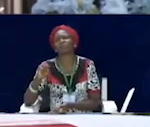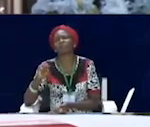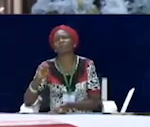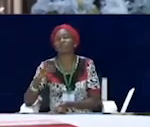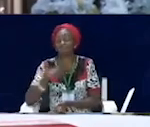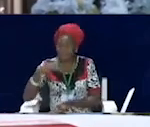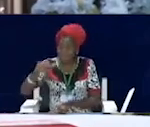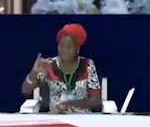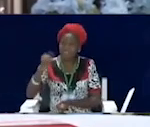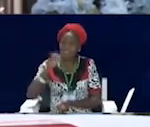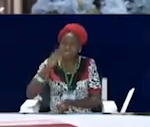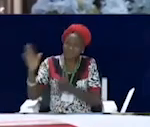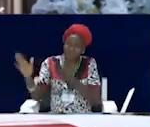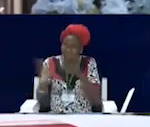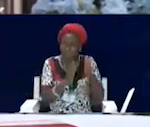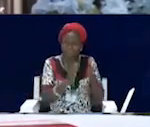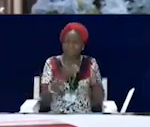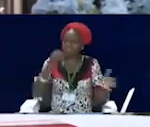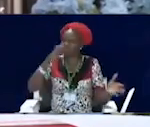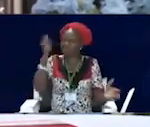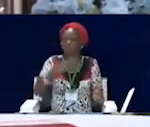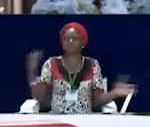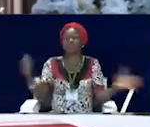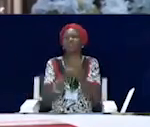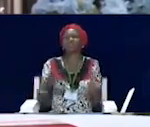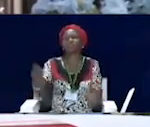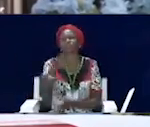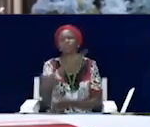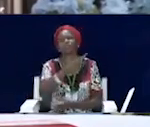And yet they are plotting your downfall.